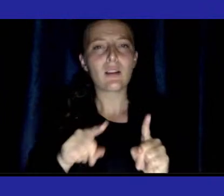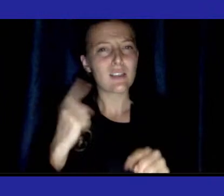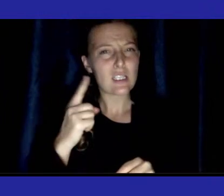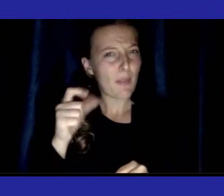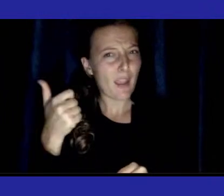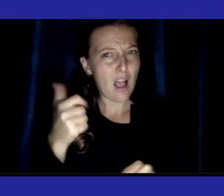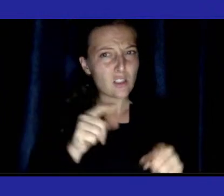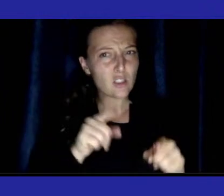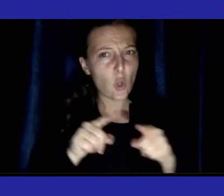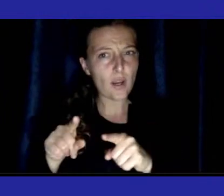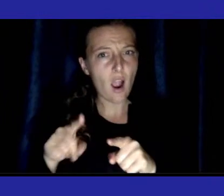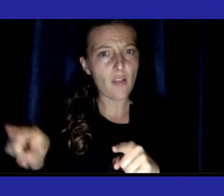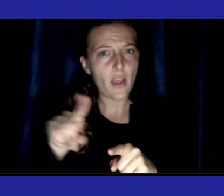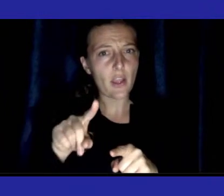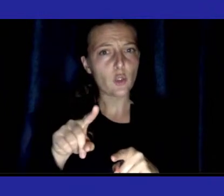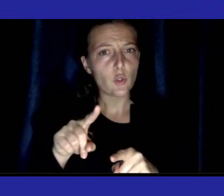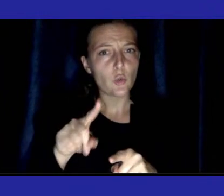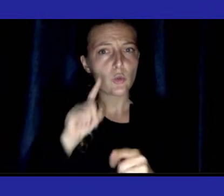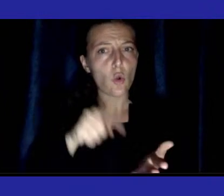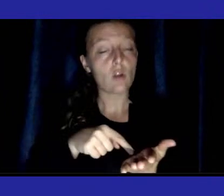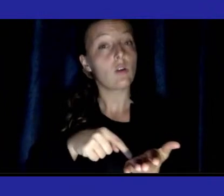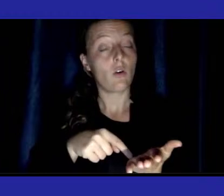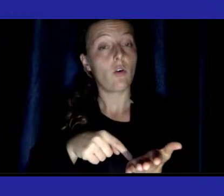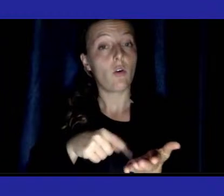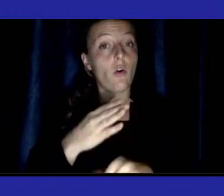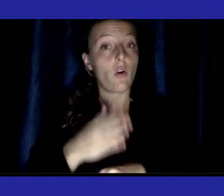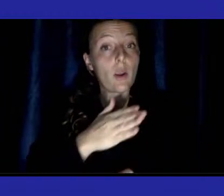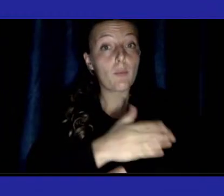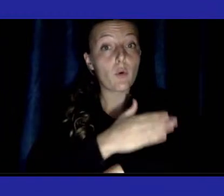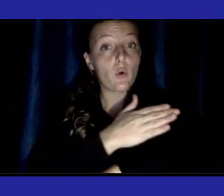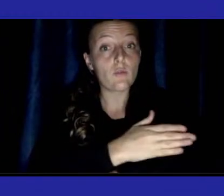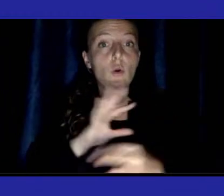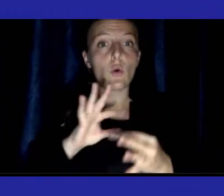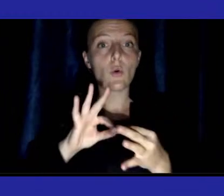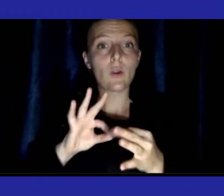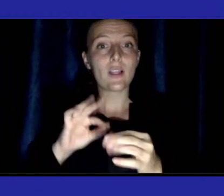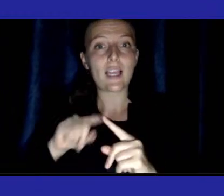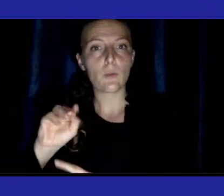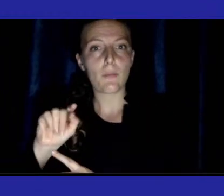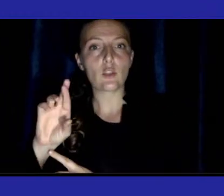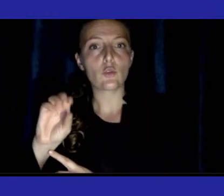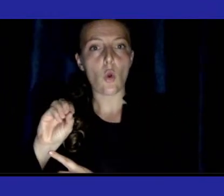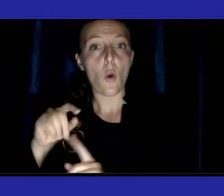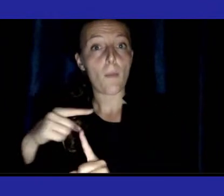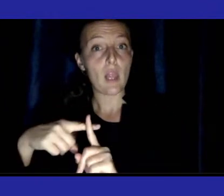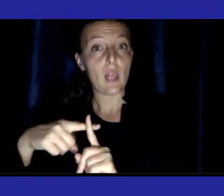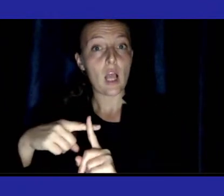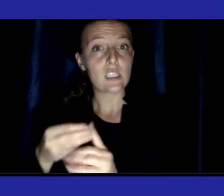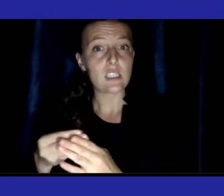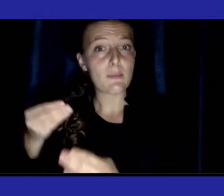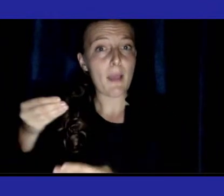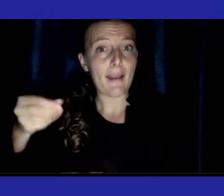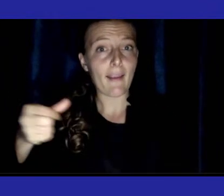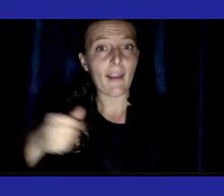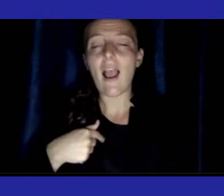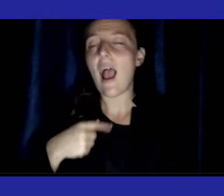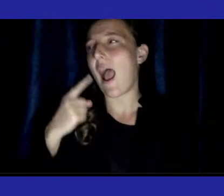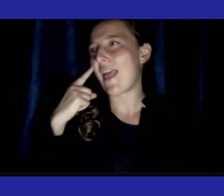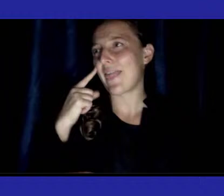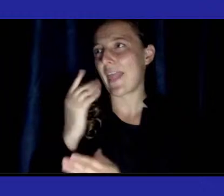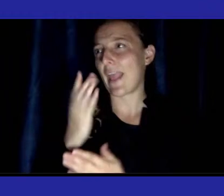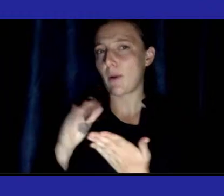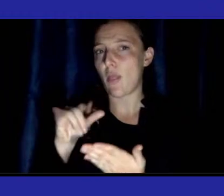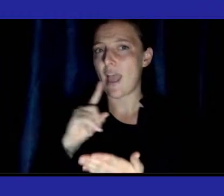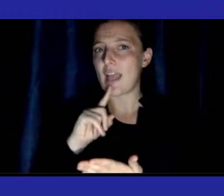this improving in terms of Metro Plus spend? I think part of it is the timing. I mean, I think it was noted that we